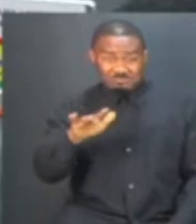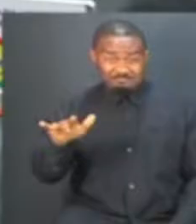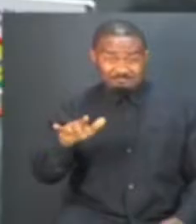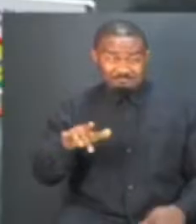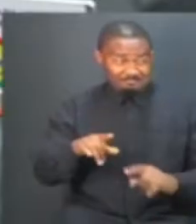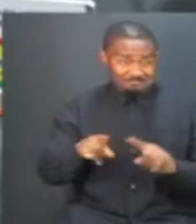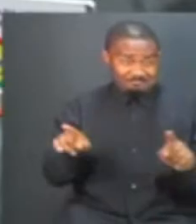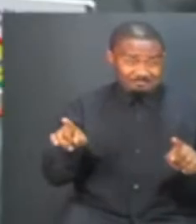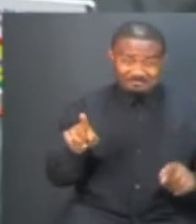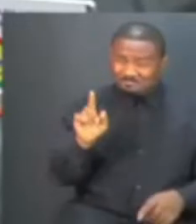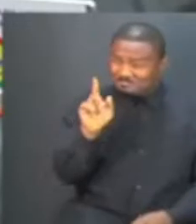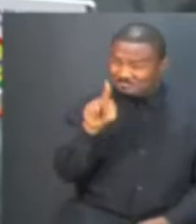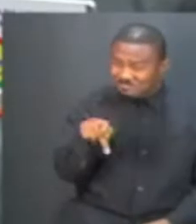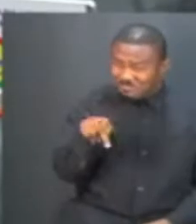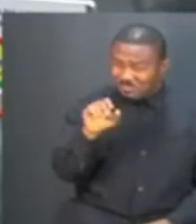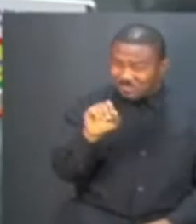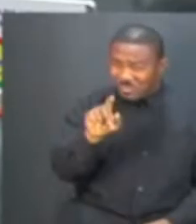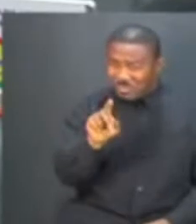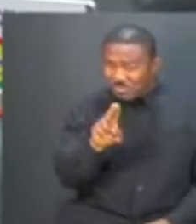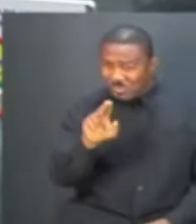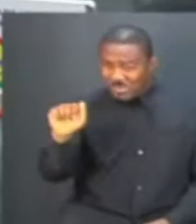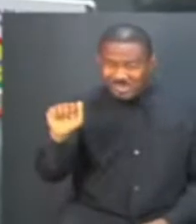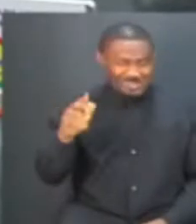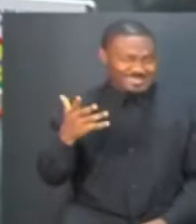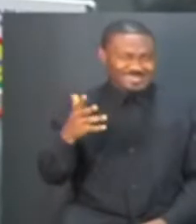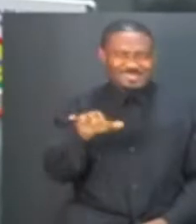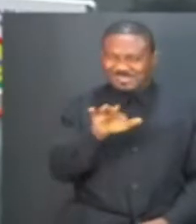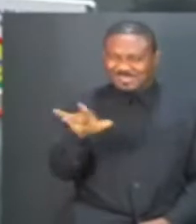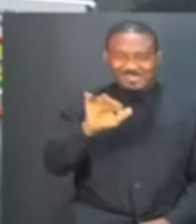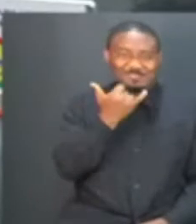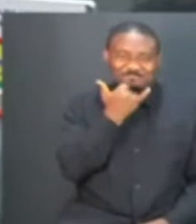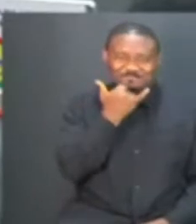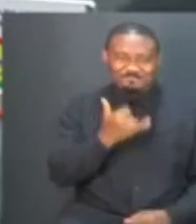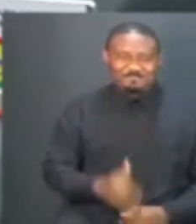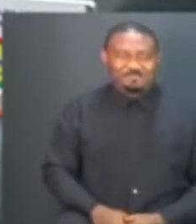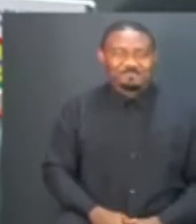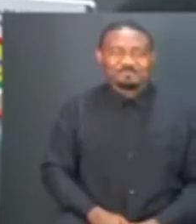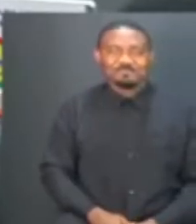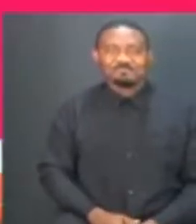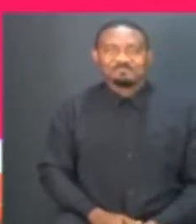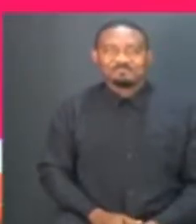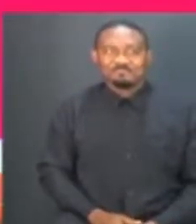So maybe table office will want to look at the O and the A. Yeah, thank you.